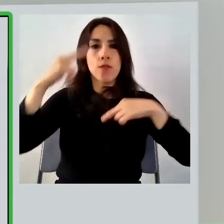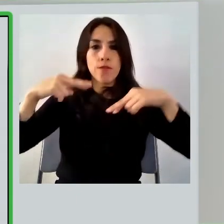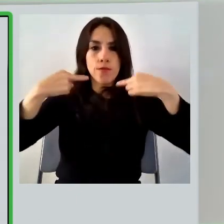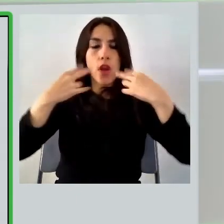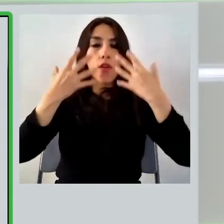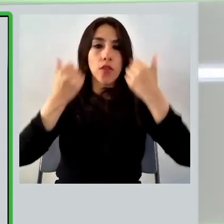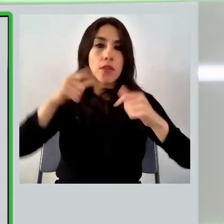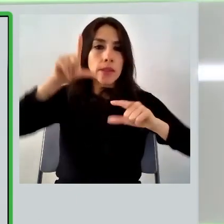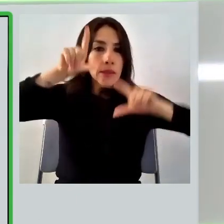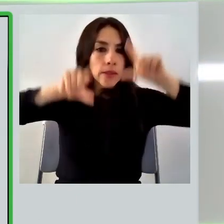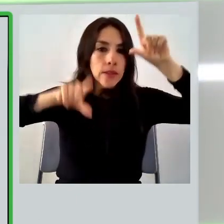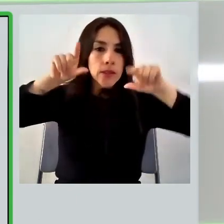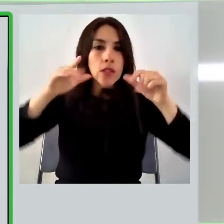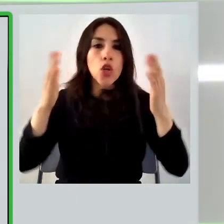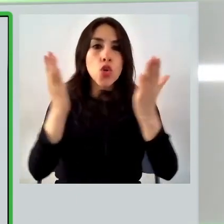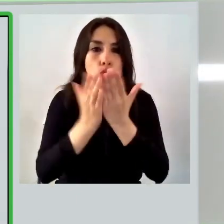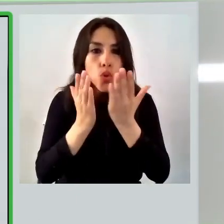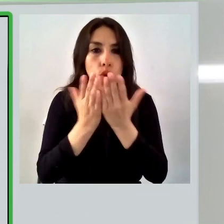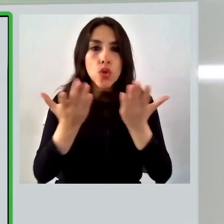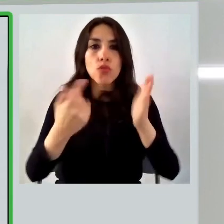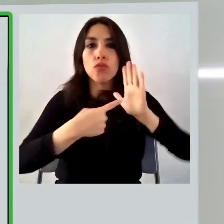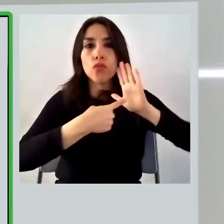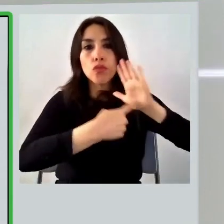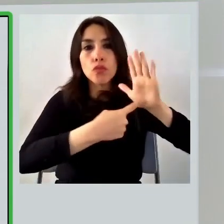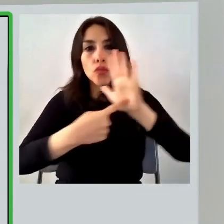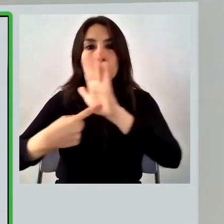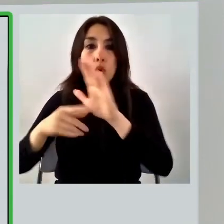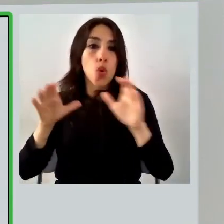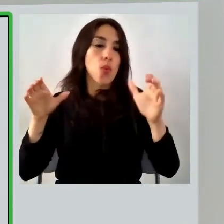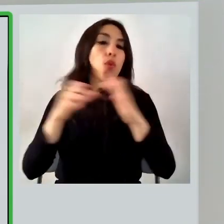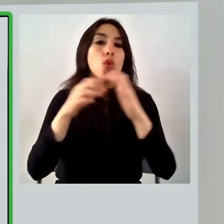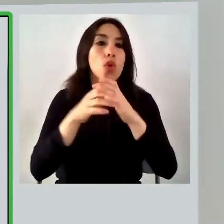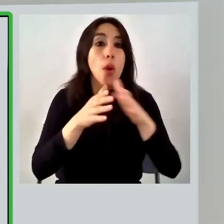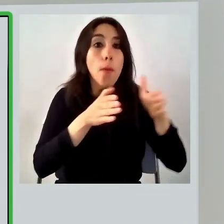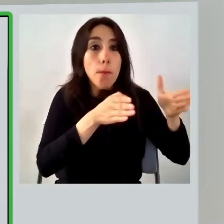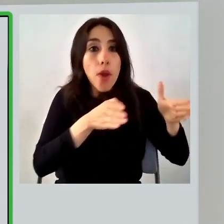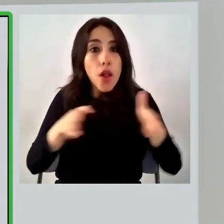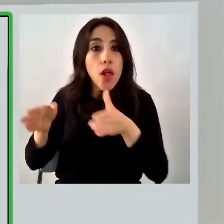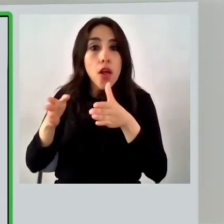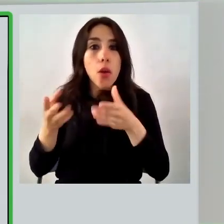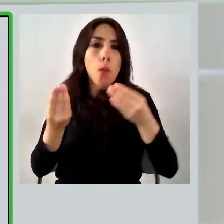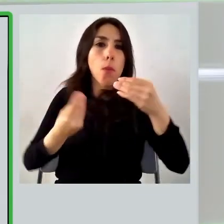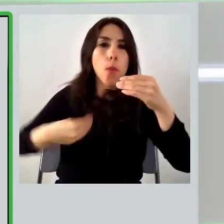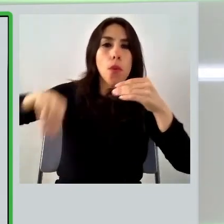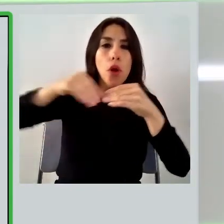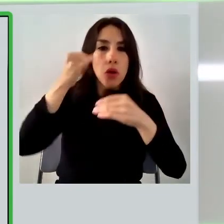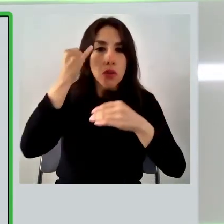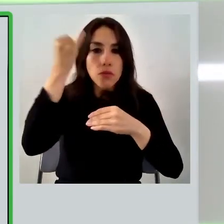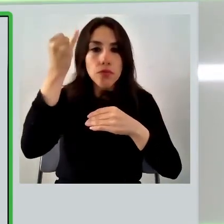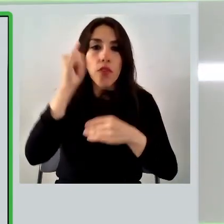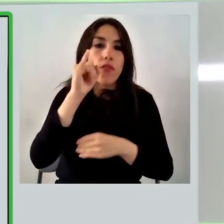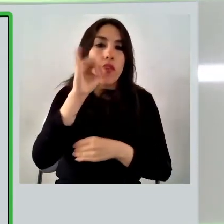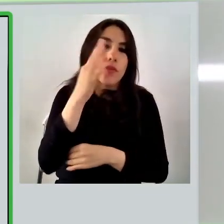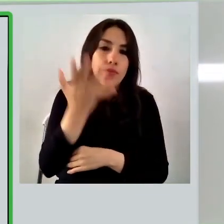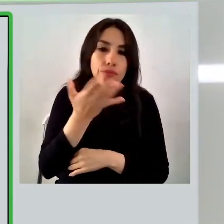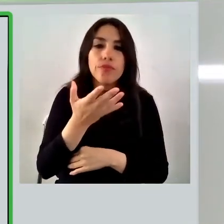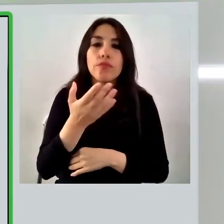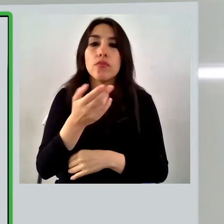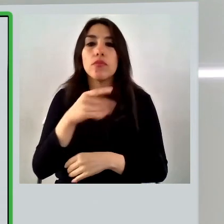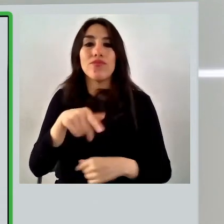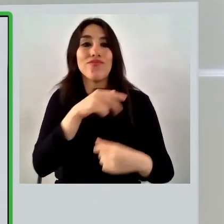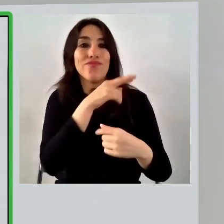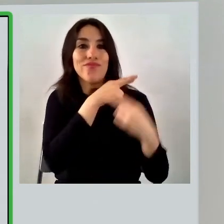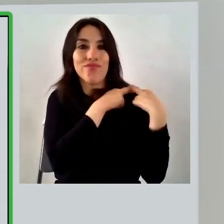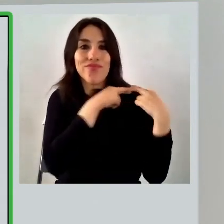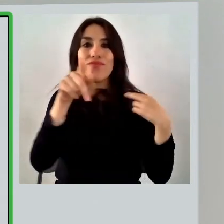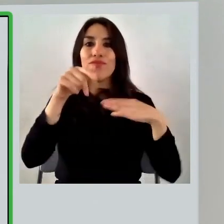more innovative, right, when employees are engaged. And we list these in the actual report, Enabling Change. Our survey